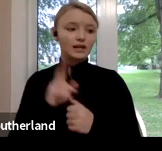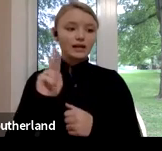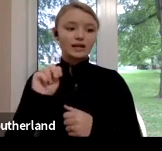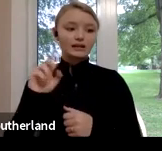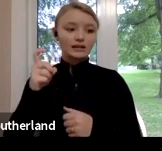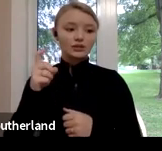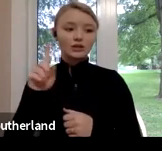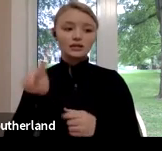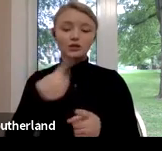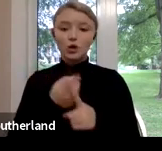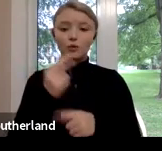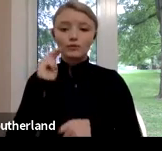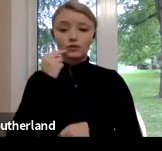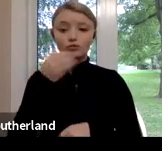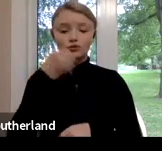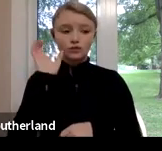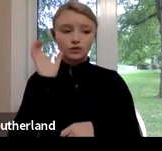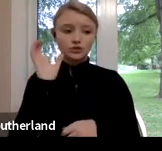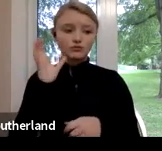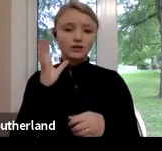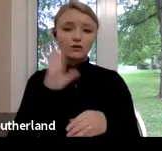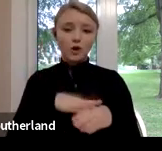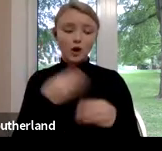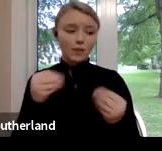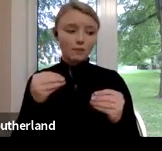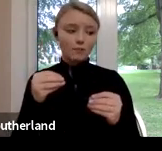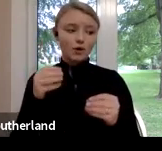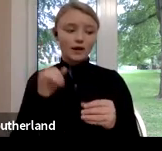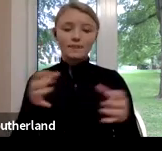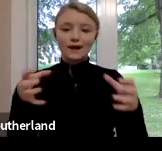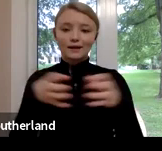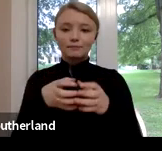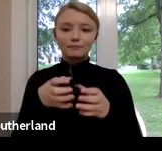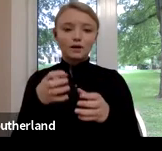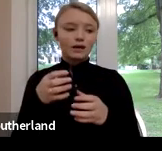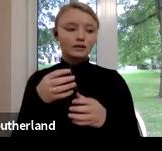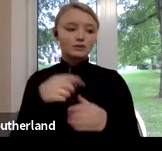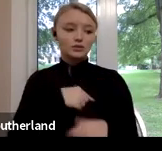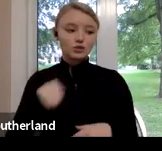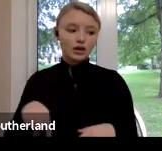and pure therapeutic essential oils in one beverage.